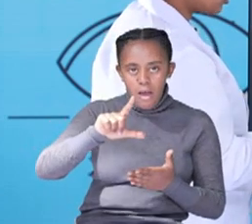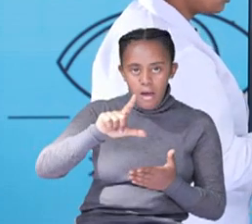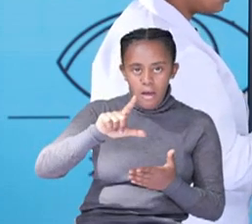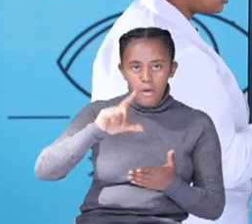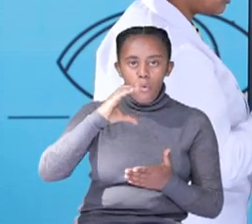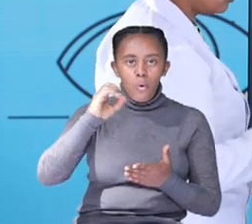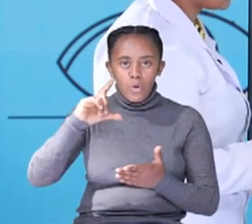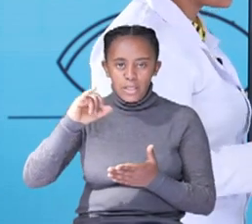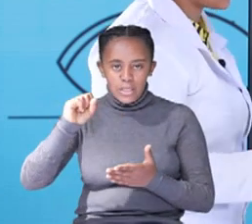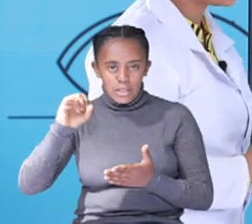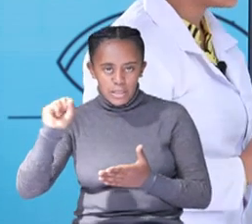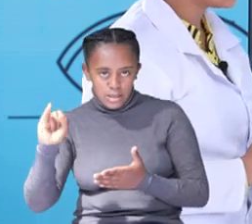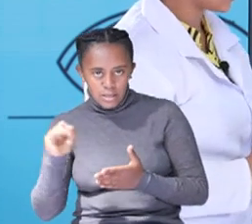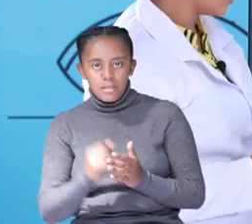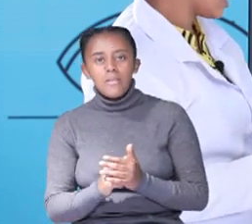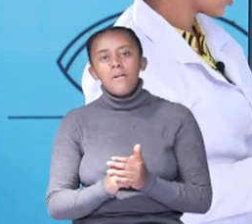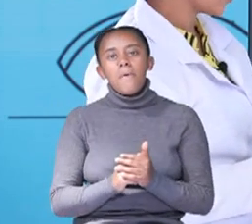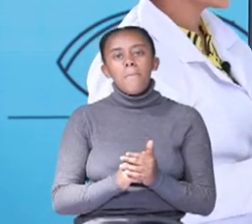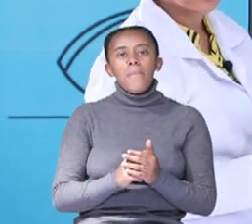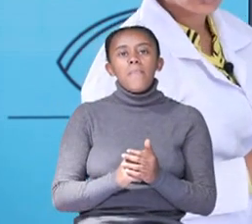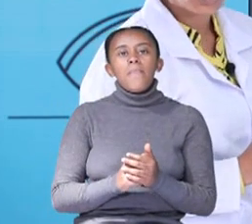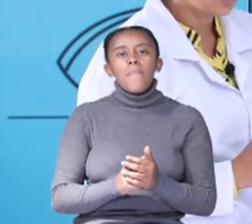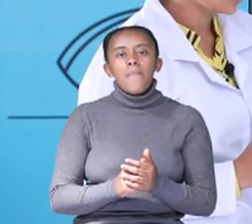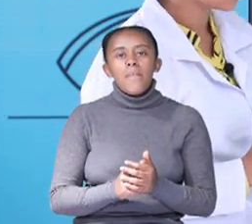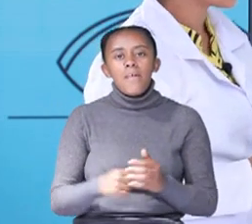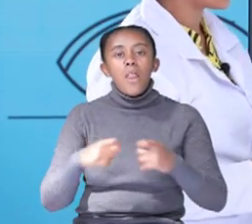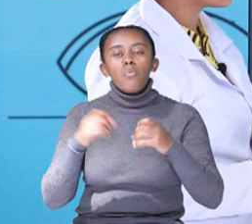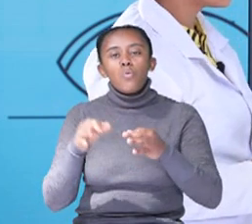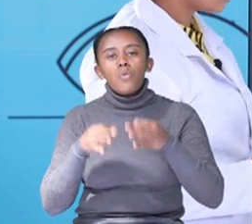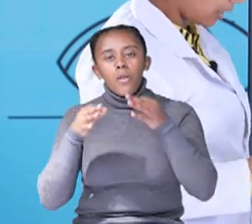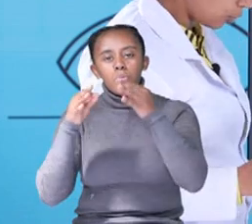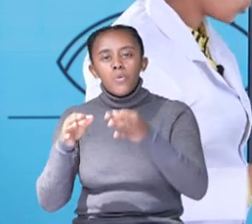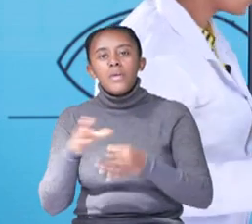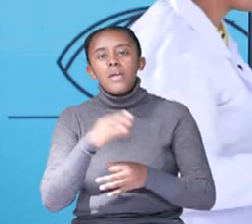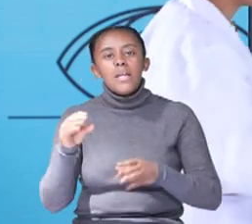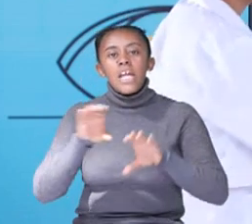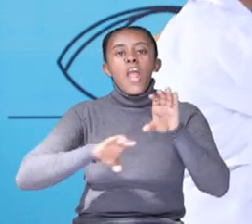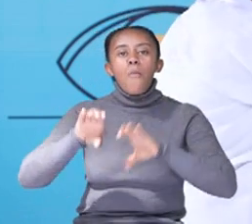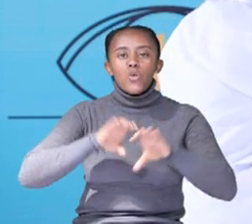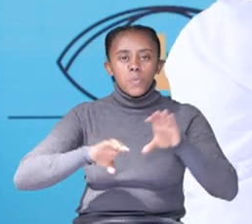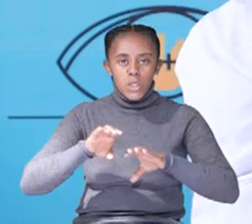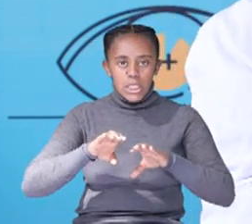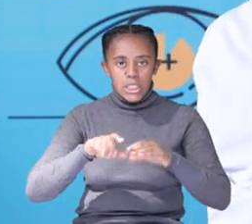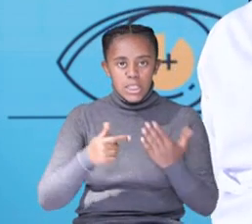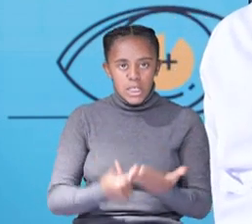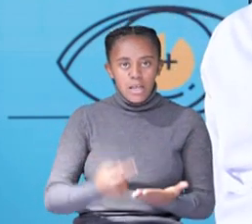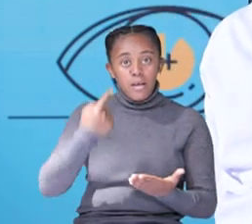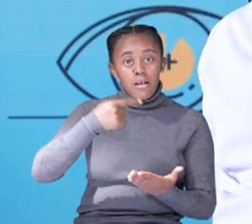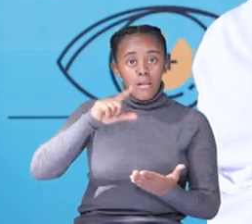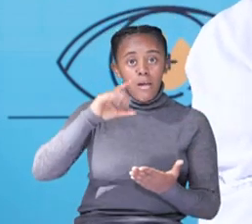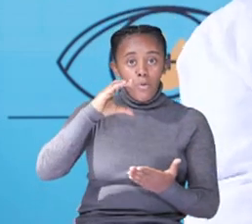link reaction, and Krebs cycle, and the last one, electron transport and chemiosmosis.